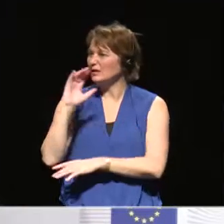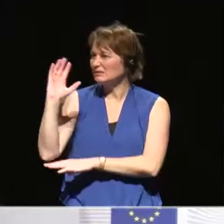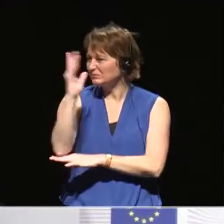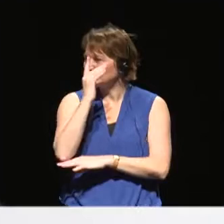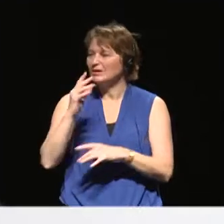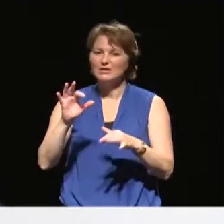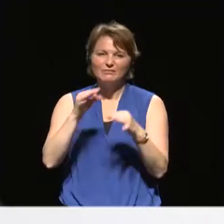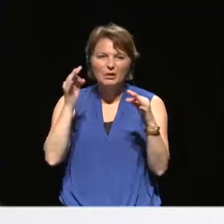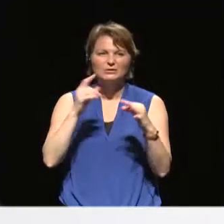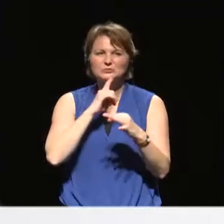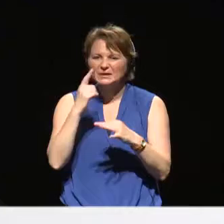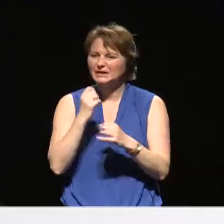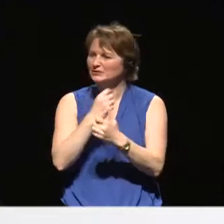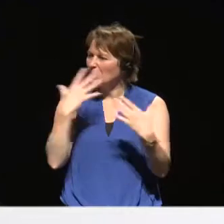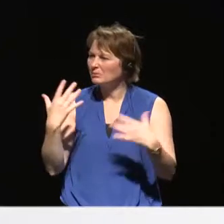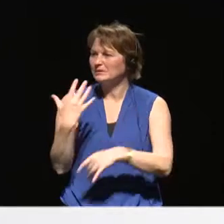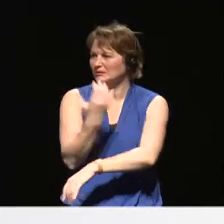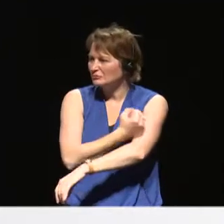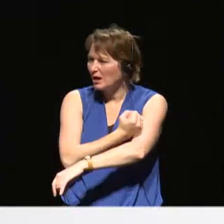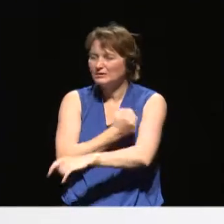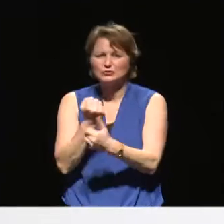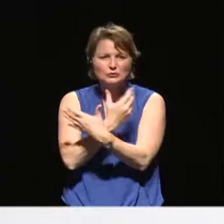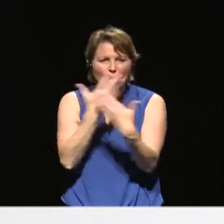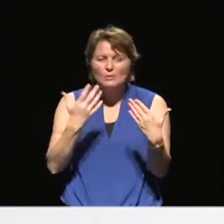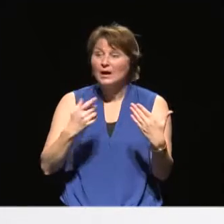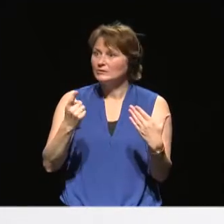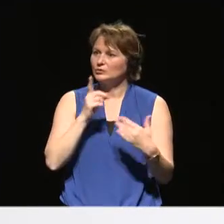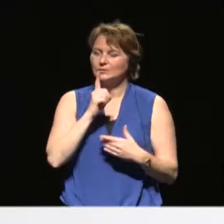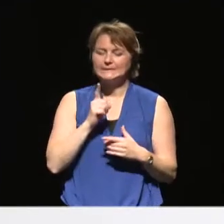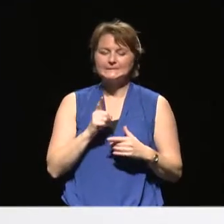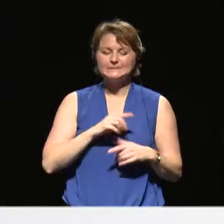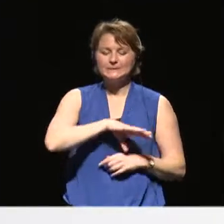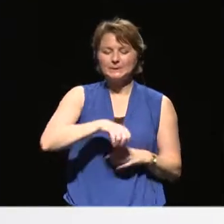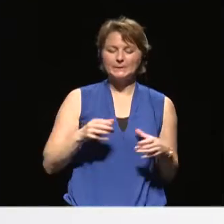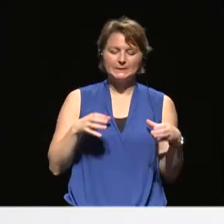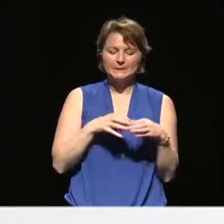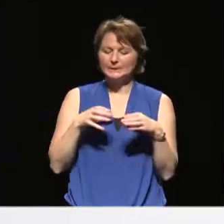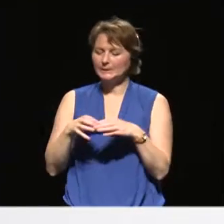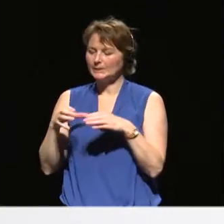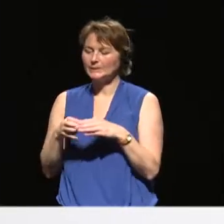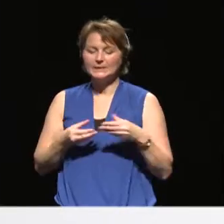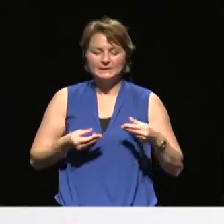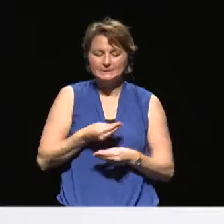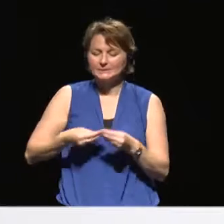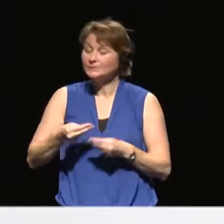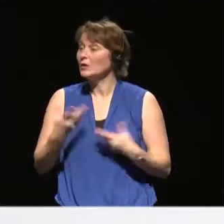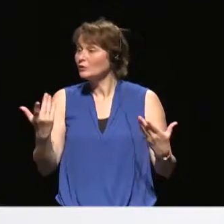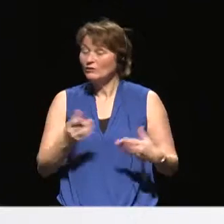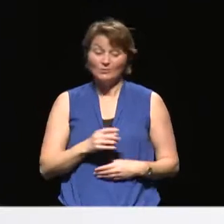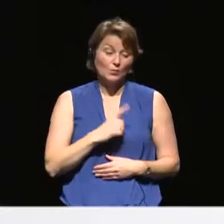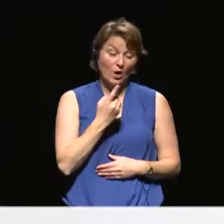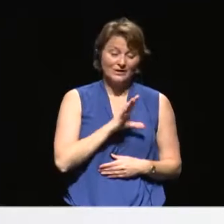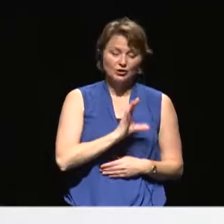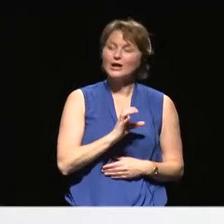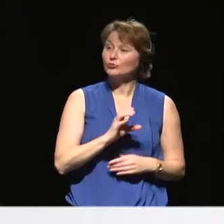These are simply different products. These are offshore operated criminal syndicates. They operate internationally from source countries to transit countries